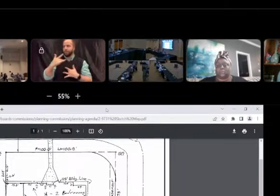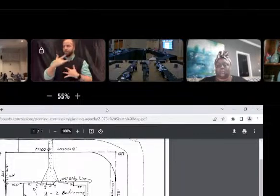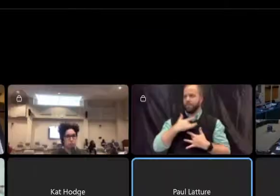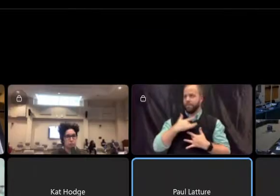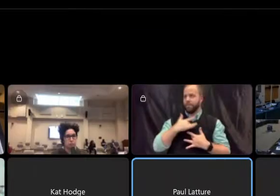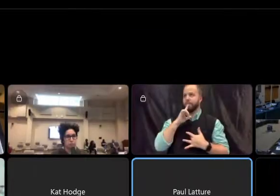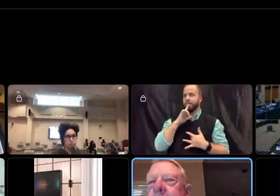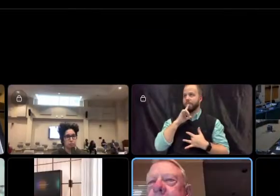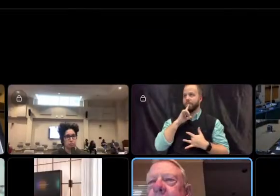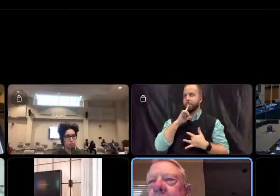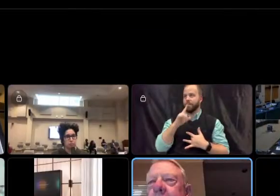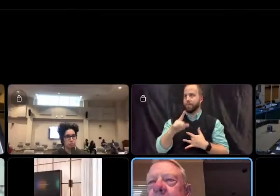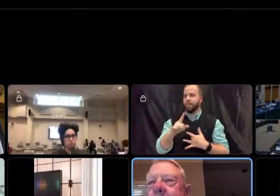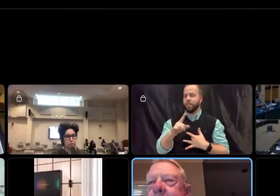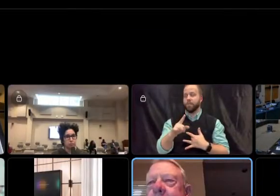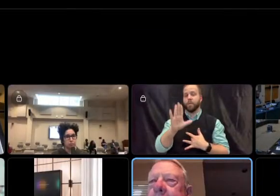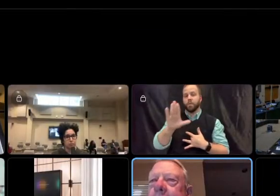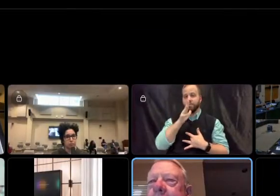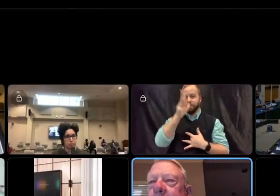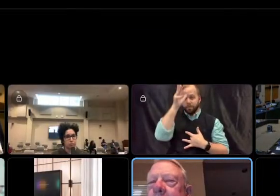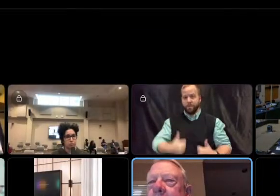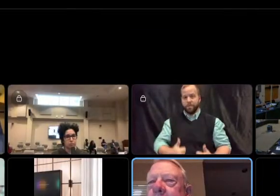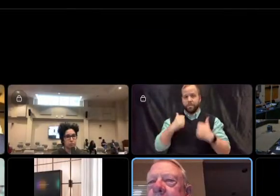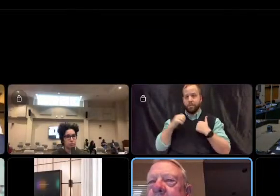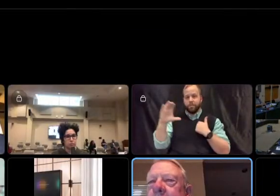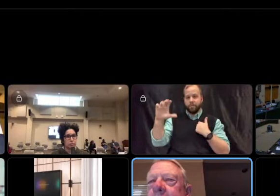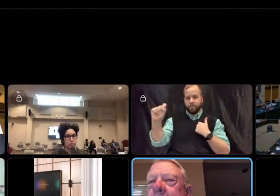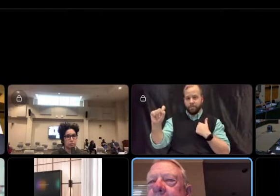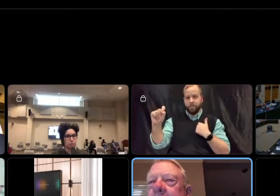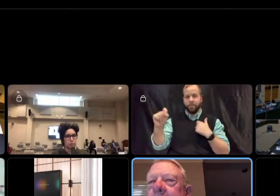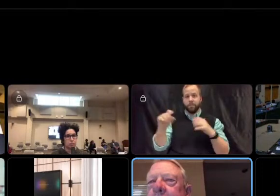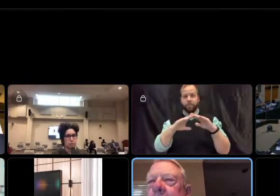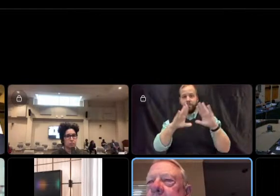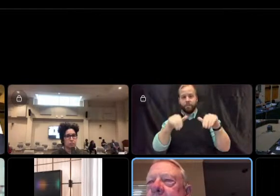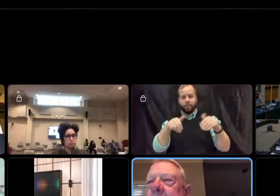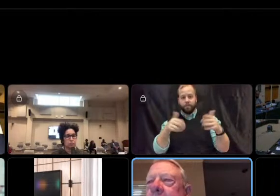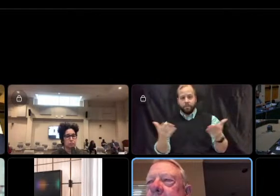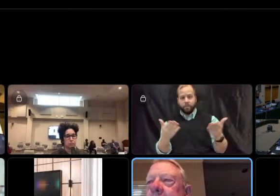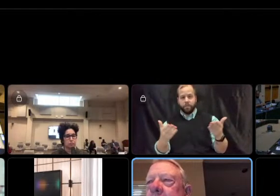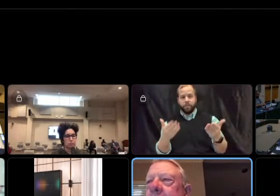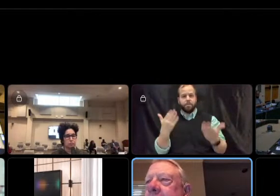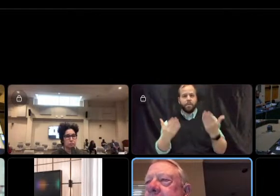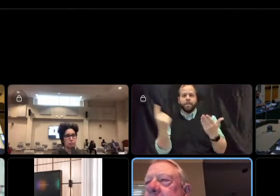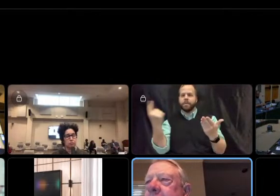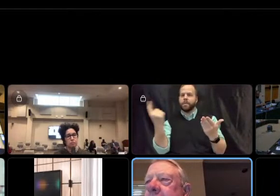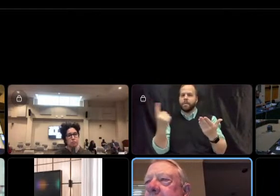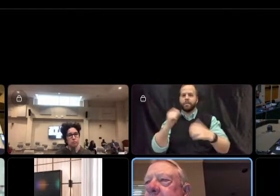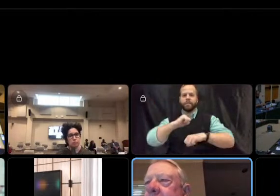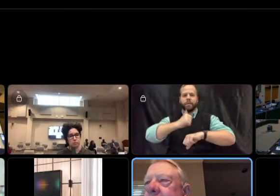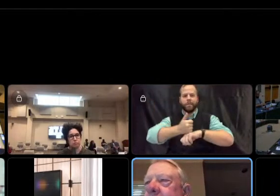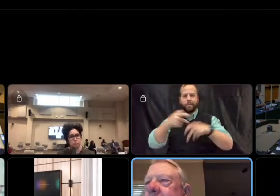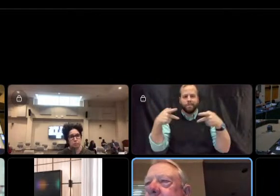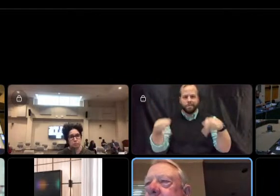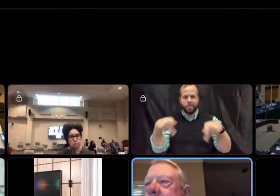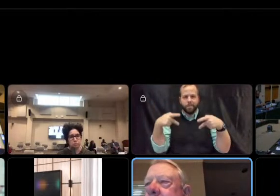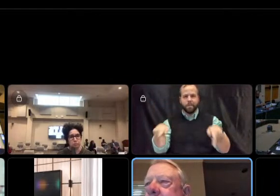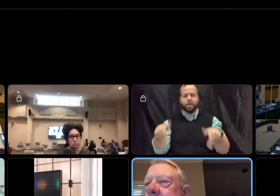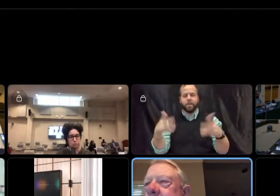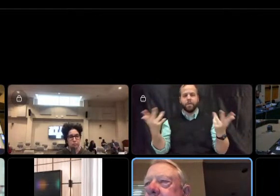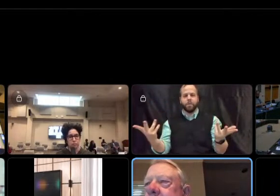Connecticut. The house is rented here. Somebody has a nice party on a Saturday night. Who's to enforce these